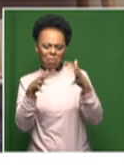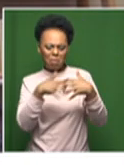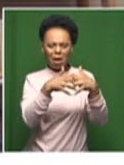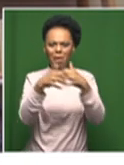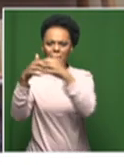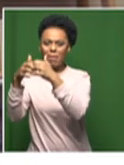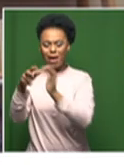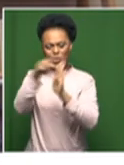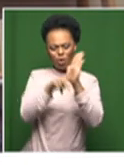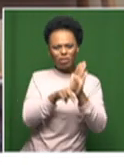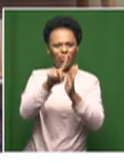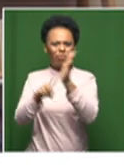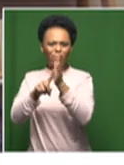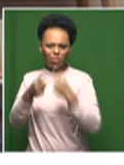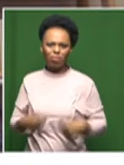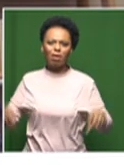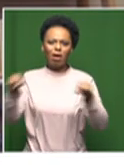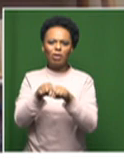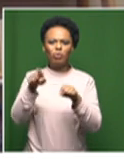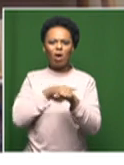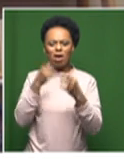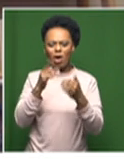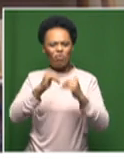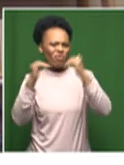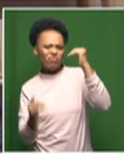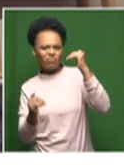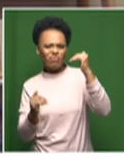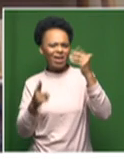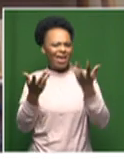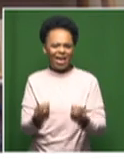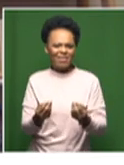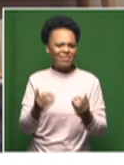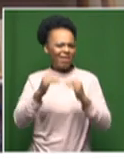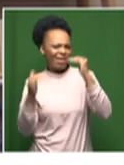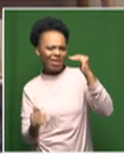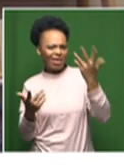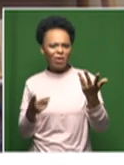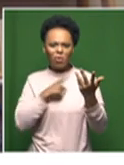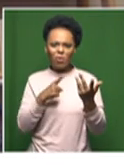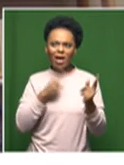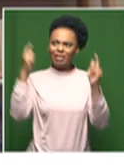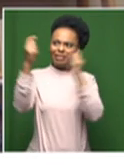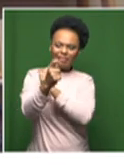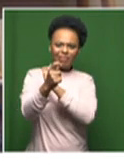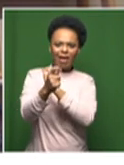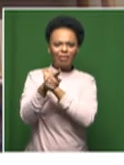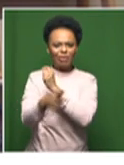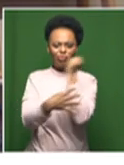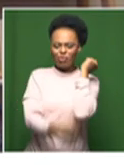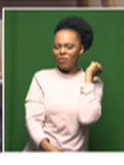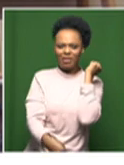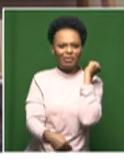policies that further entrenched inequality, we have not alleviated and eradicated poverty to the extent that we wanted